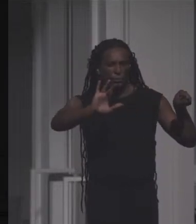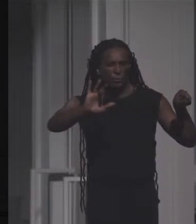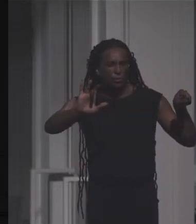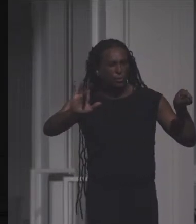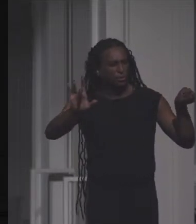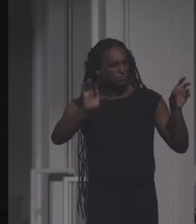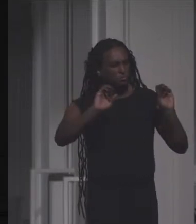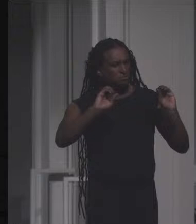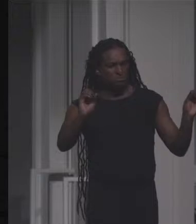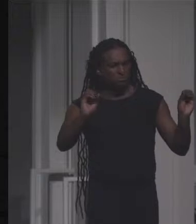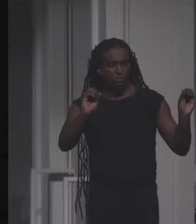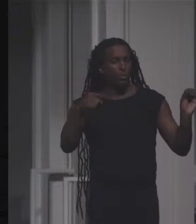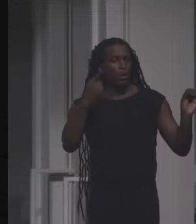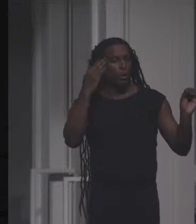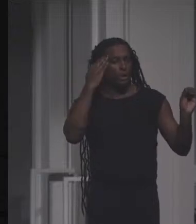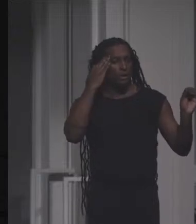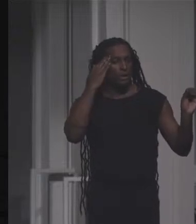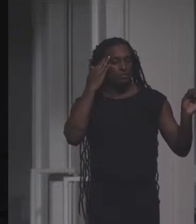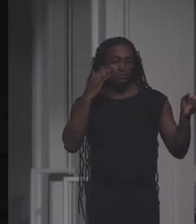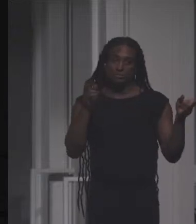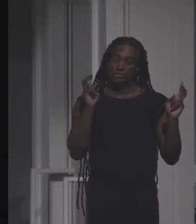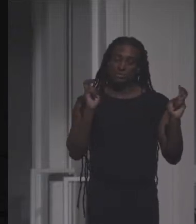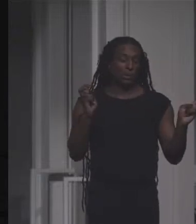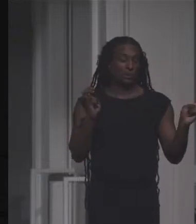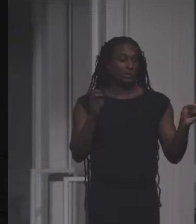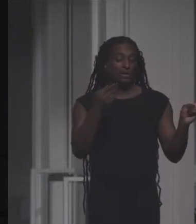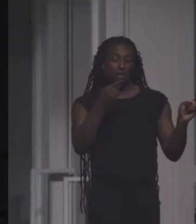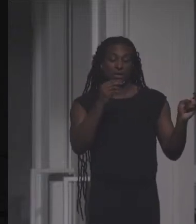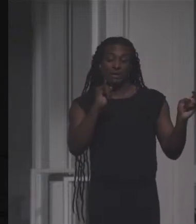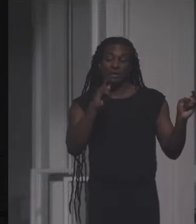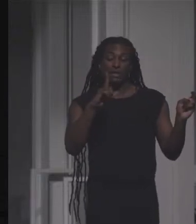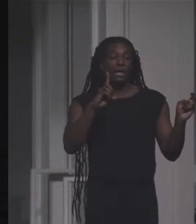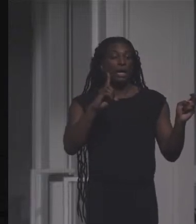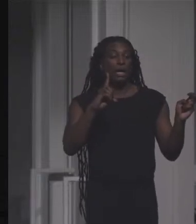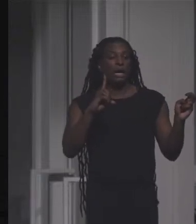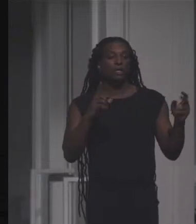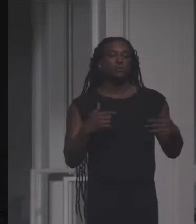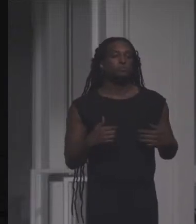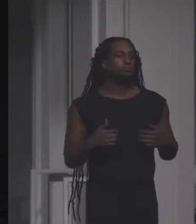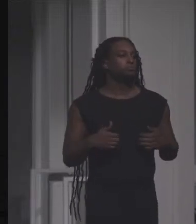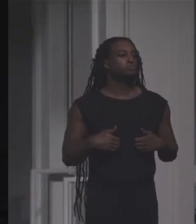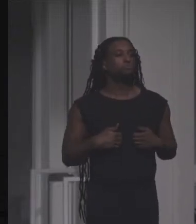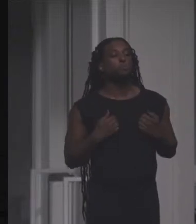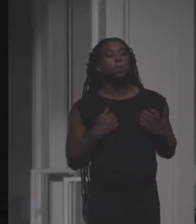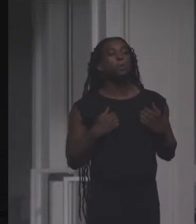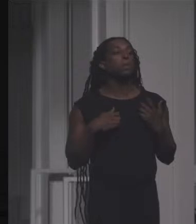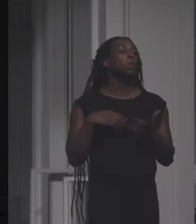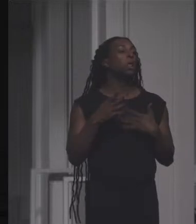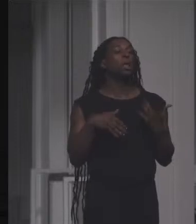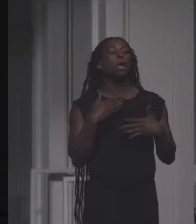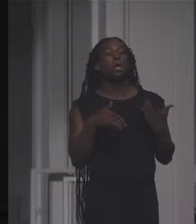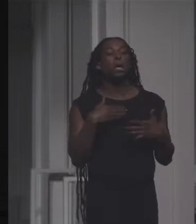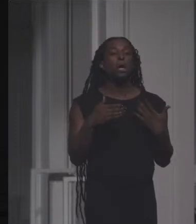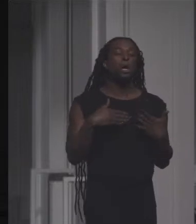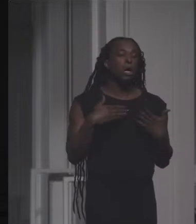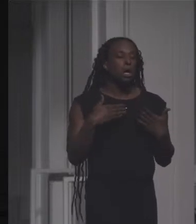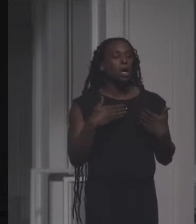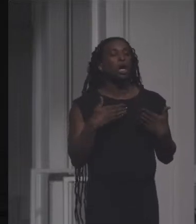only that she was, quote, living in most noble conversation in secular